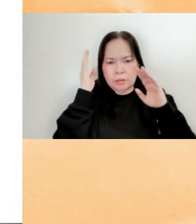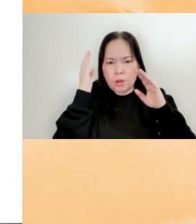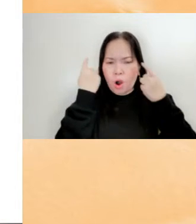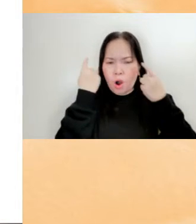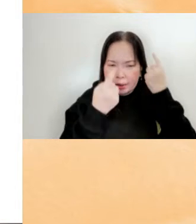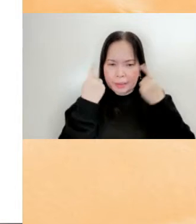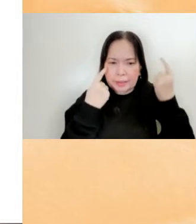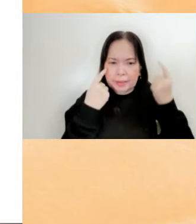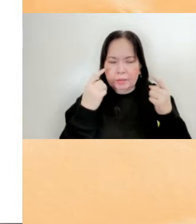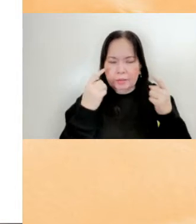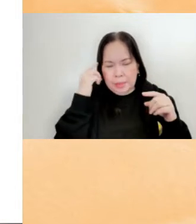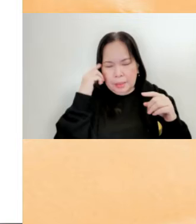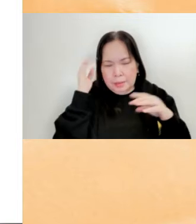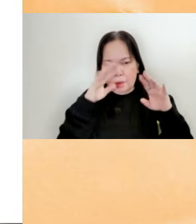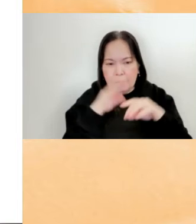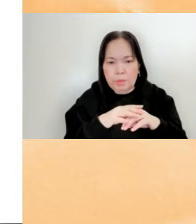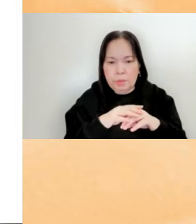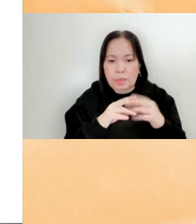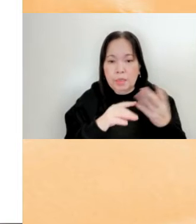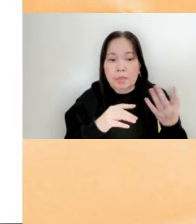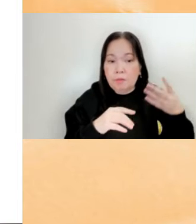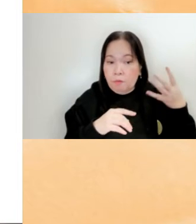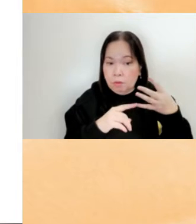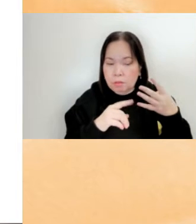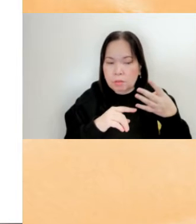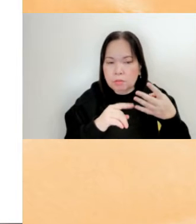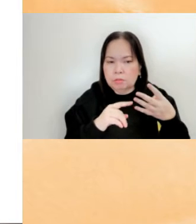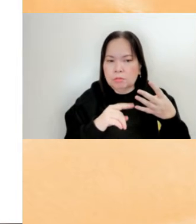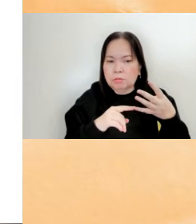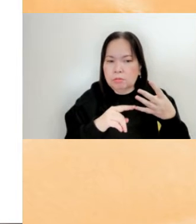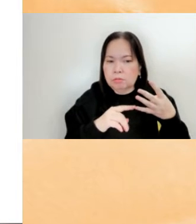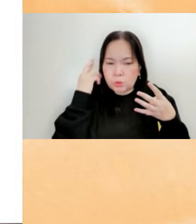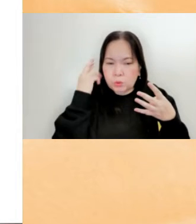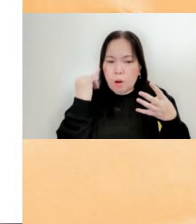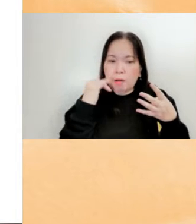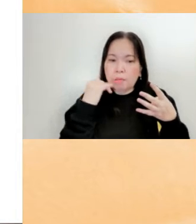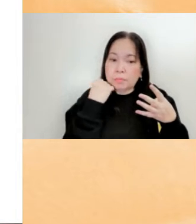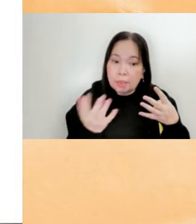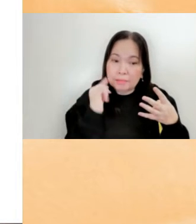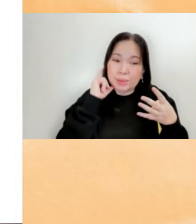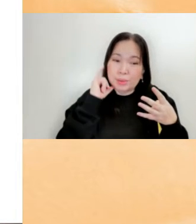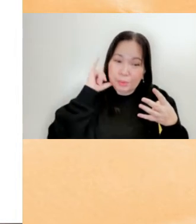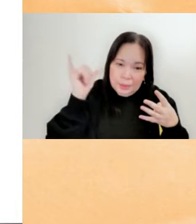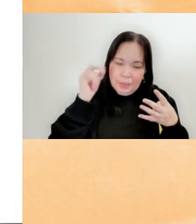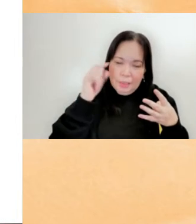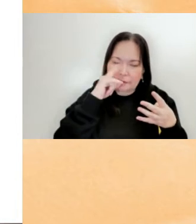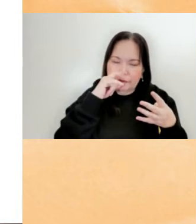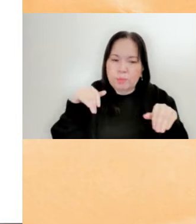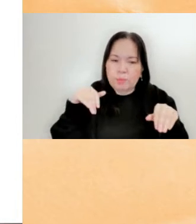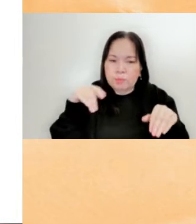in 17 children ages 5 to 9 are estimated to have a mental disorder.